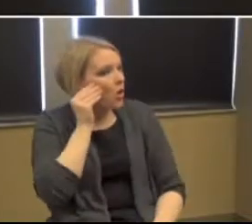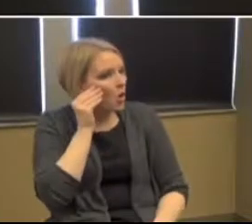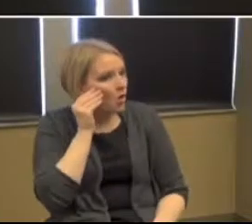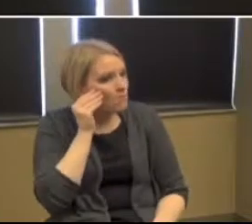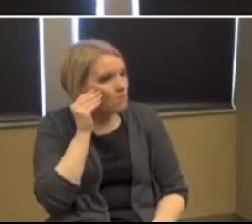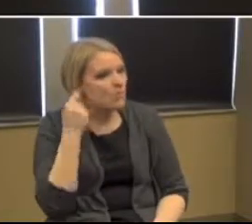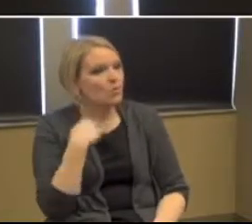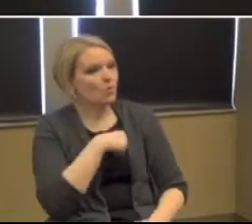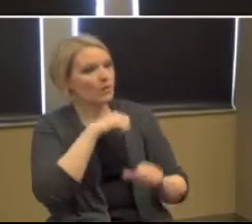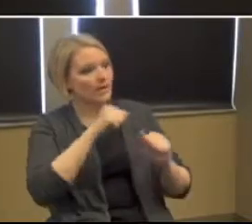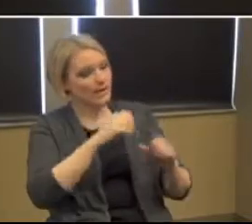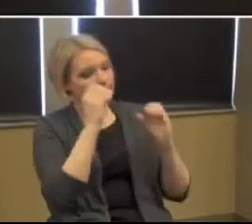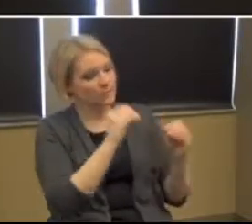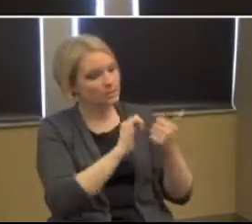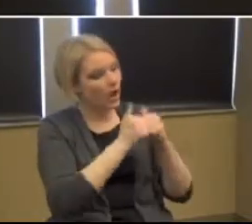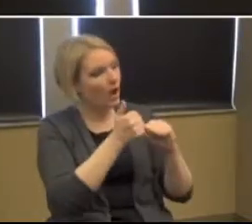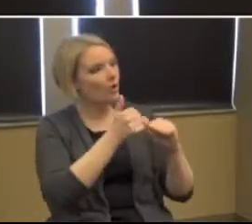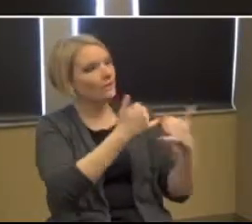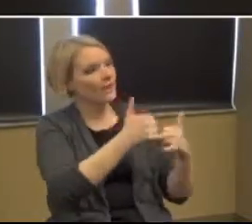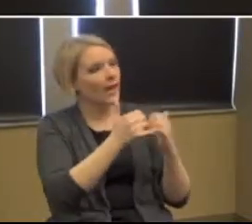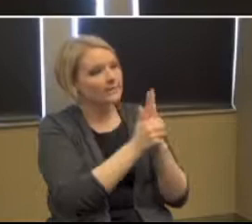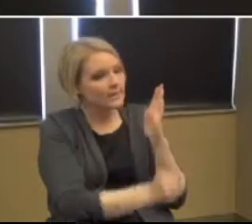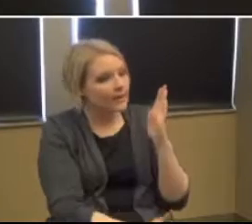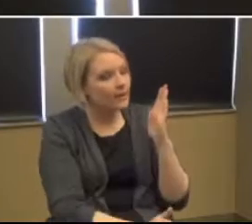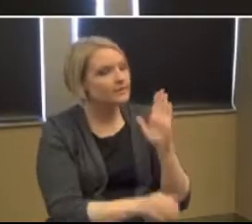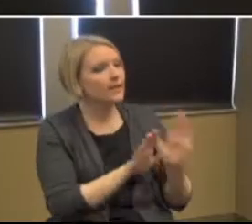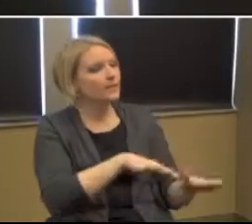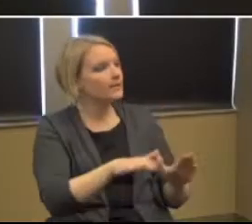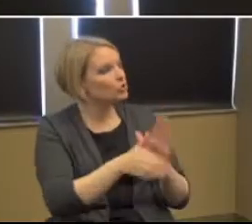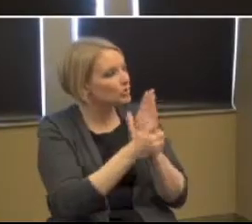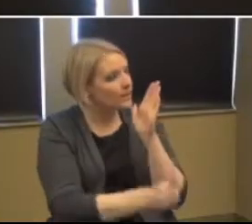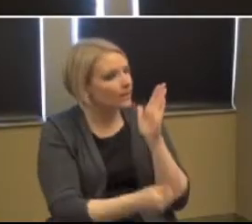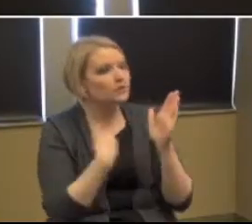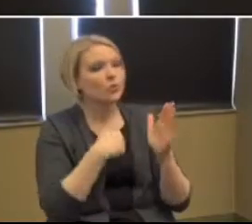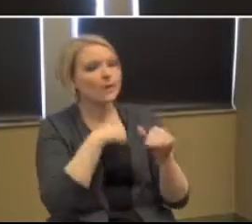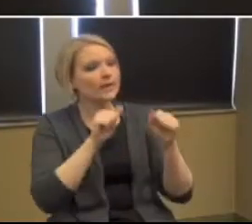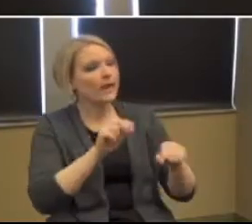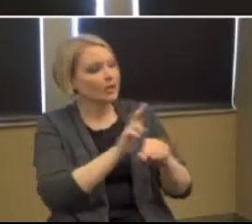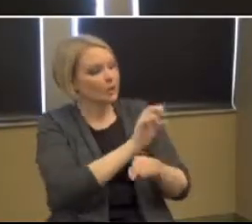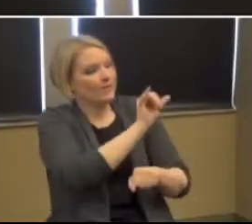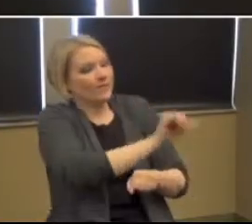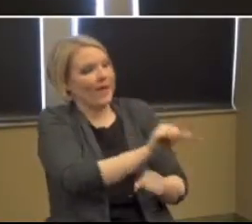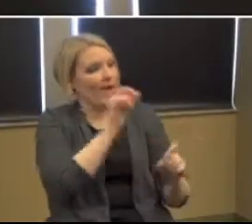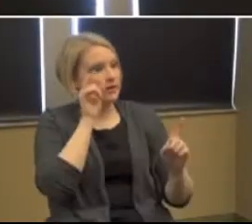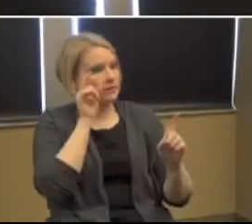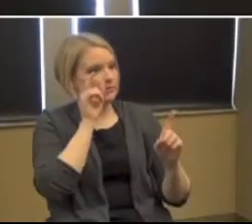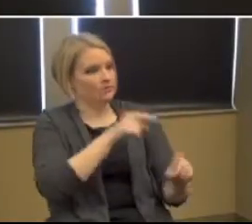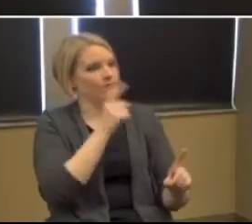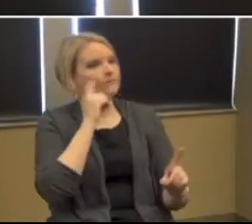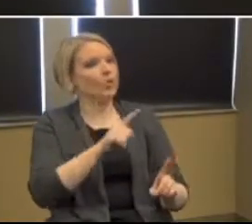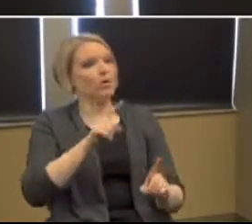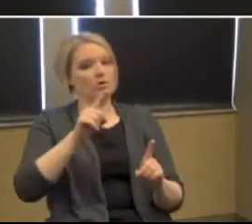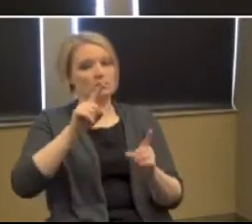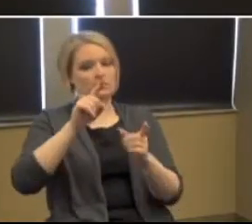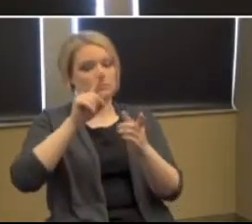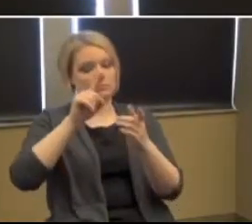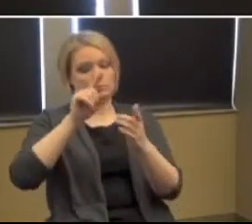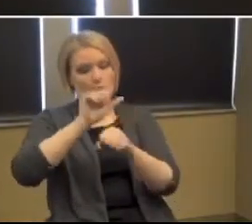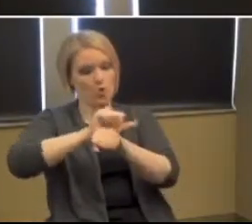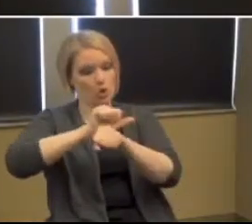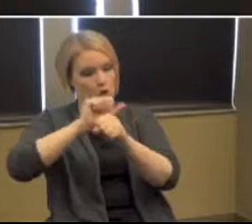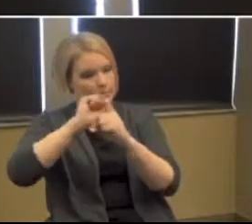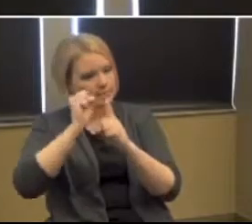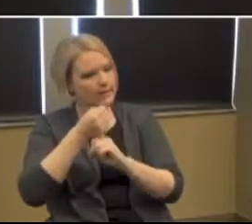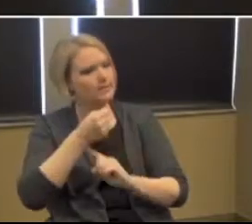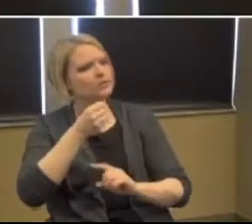play skills, leisure skills. We can use it in a job setting. And so it does a phenomenal job teaching a student